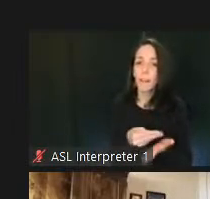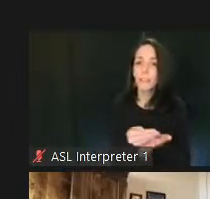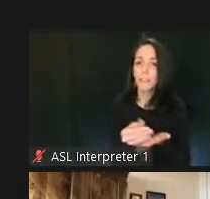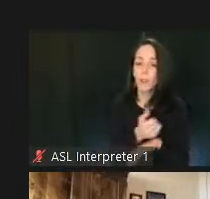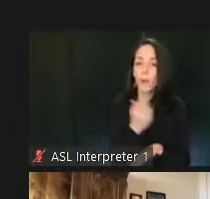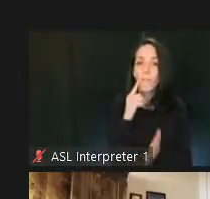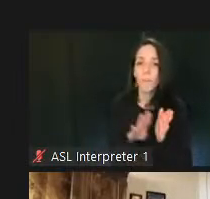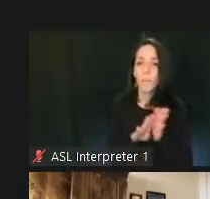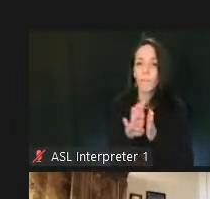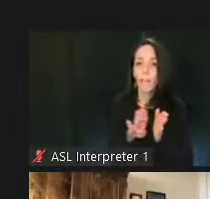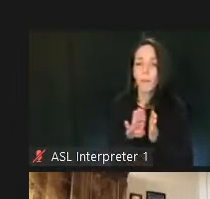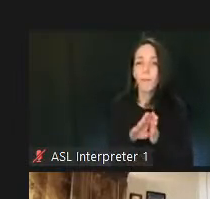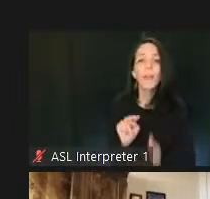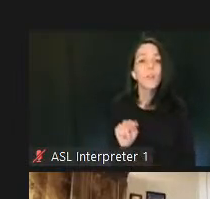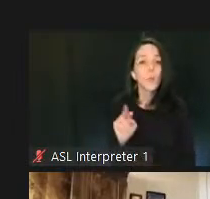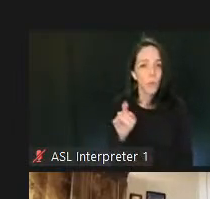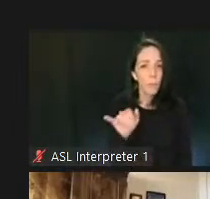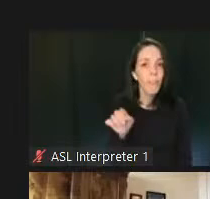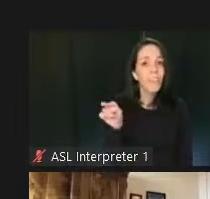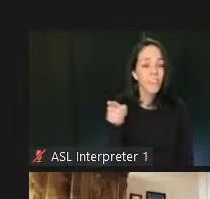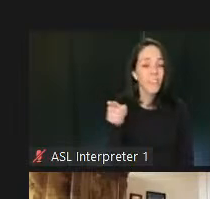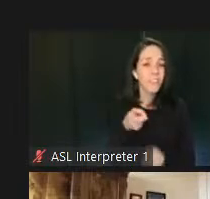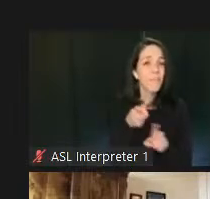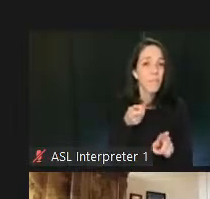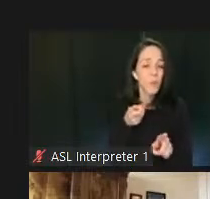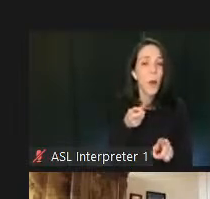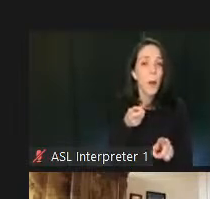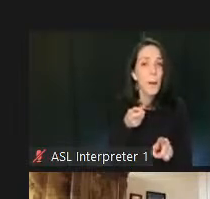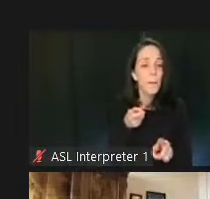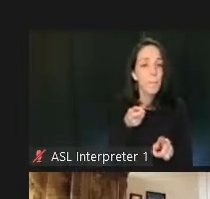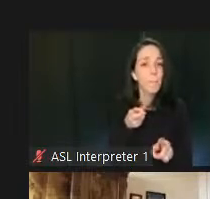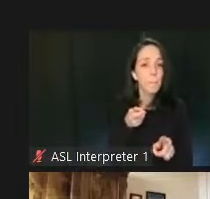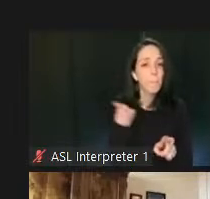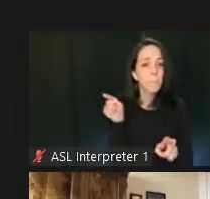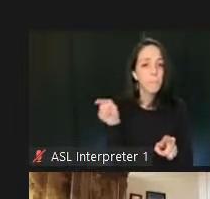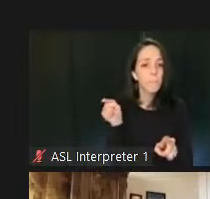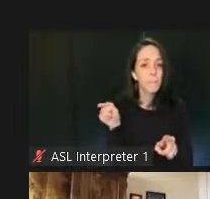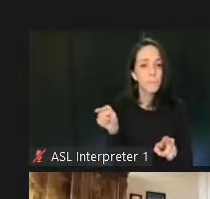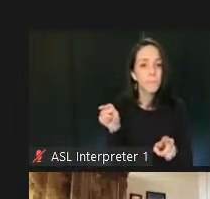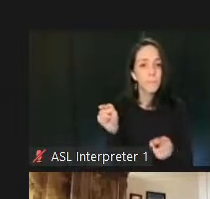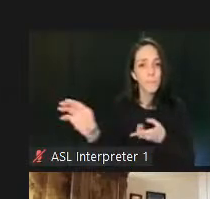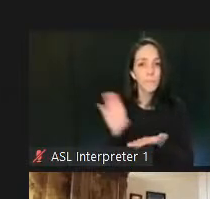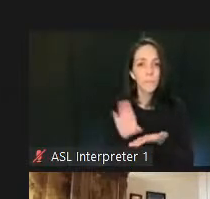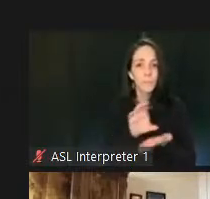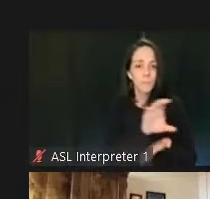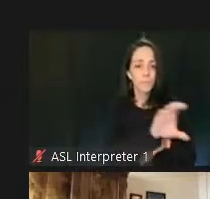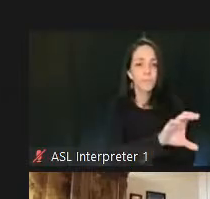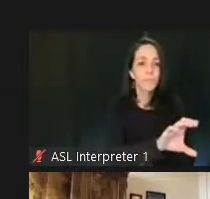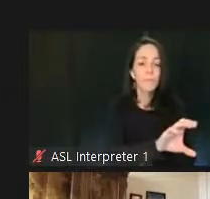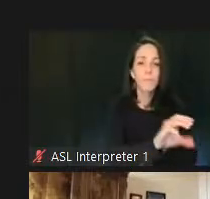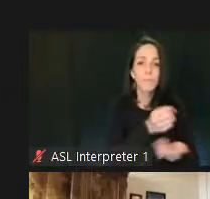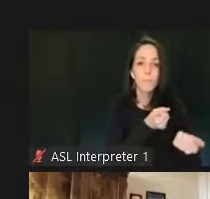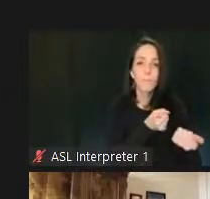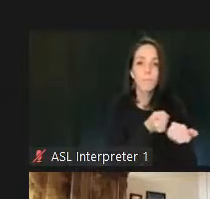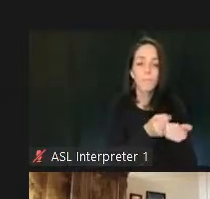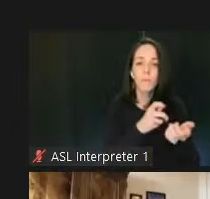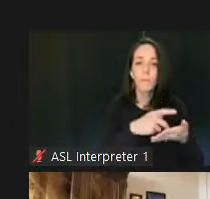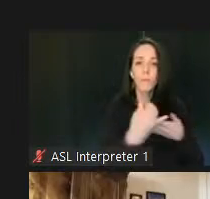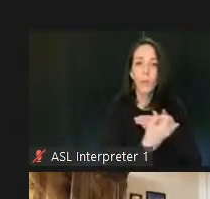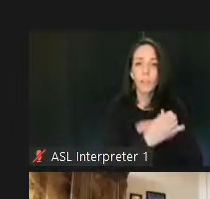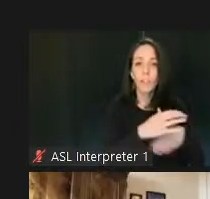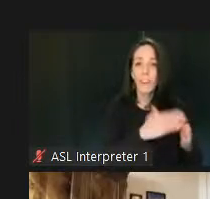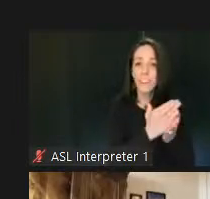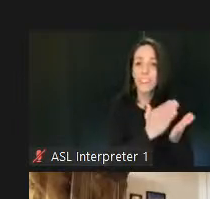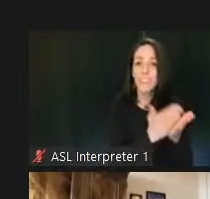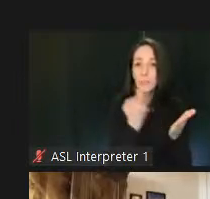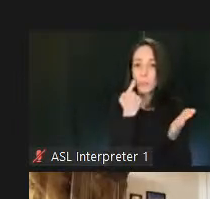North Bethany are essentially recaptured, if you will, and dedicated to funding the projects that were on the project list that we looked